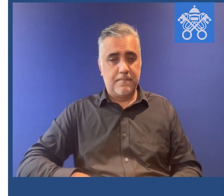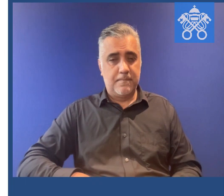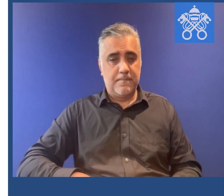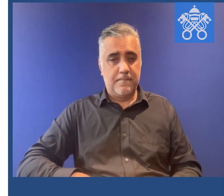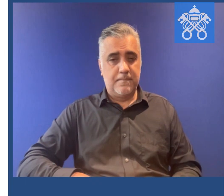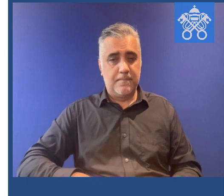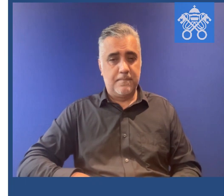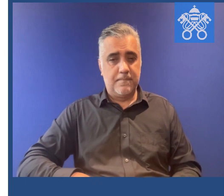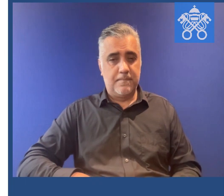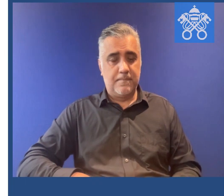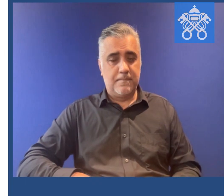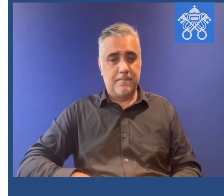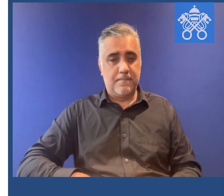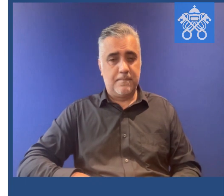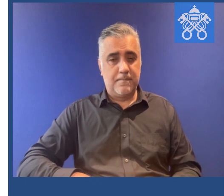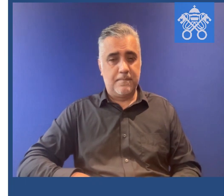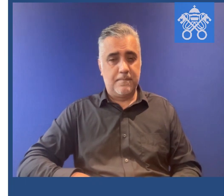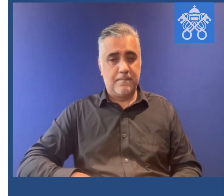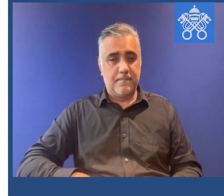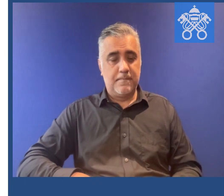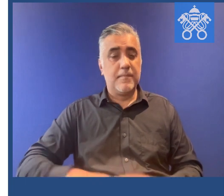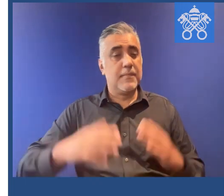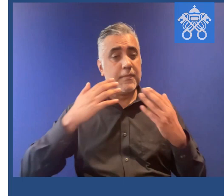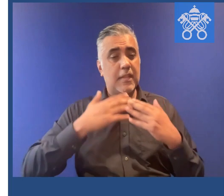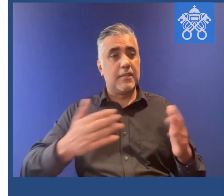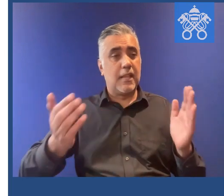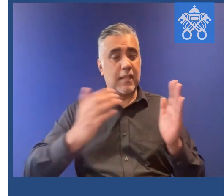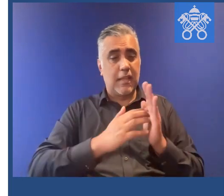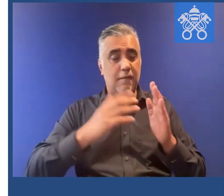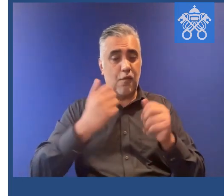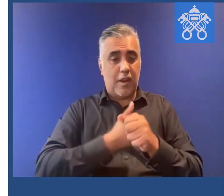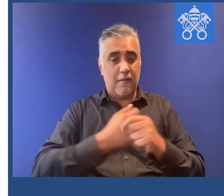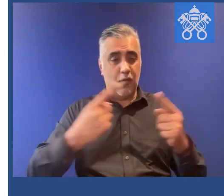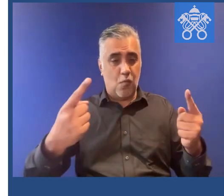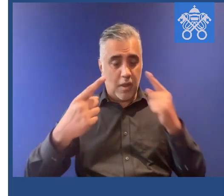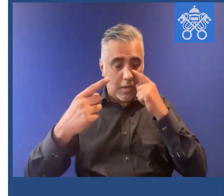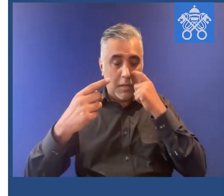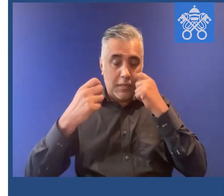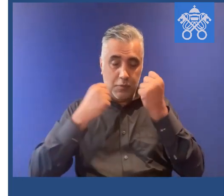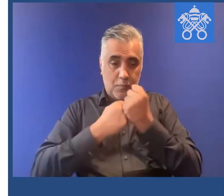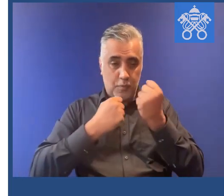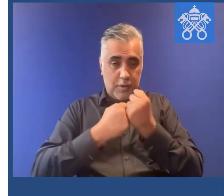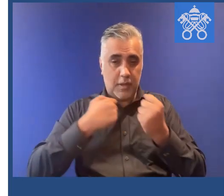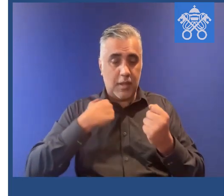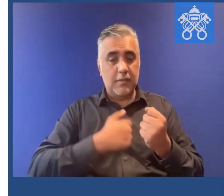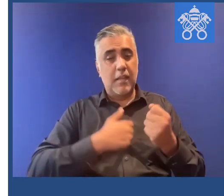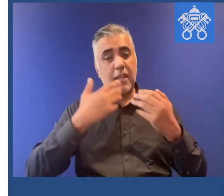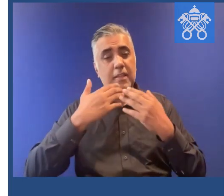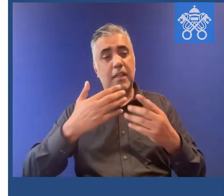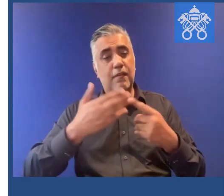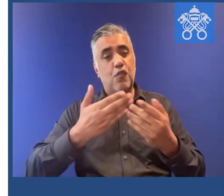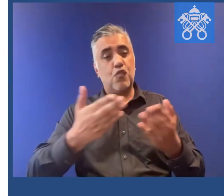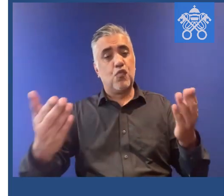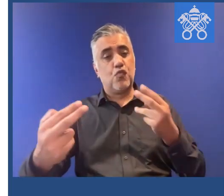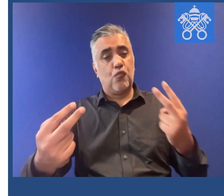Shalom TV India, and Sunday Shalom. Thanks, too, to our producers and technicians here in studio, and thanks to all of